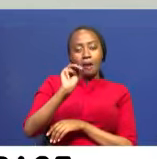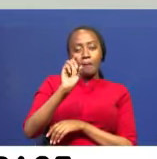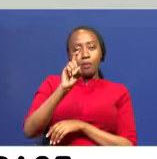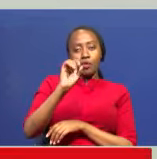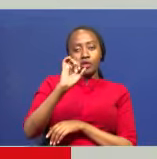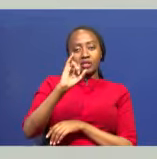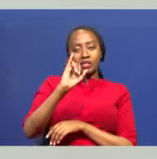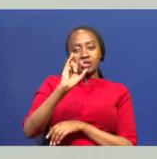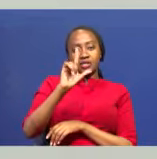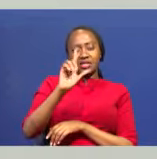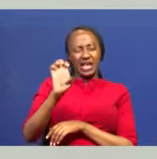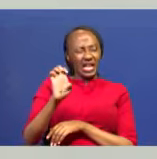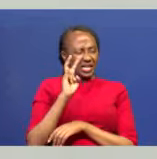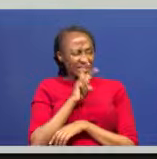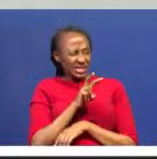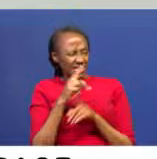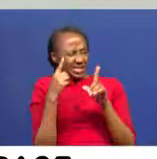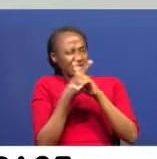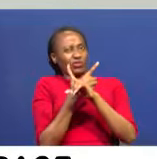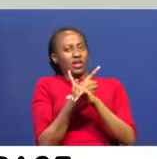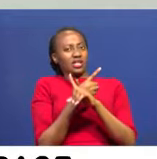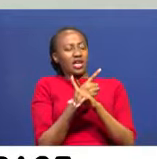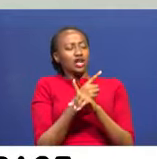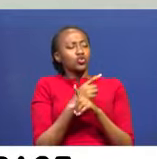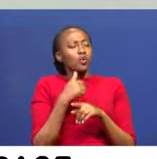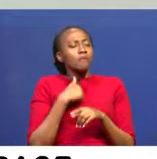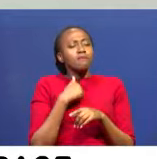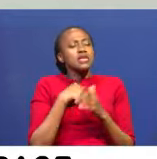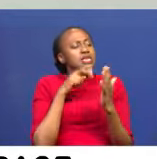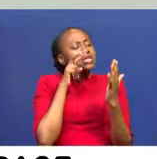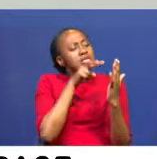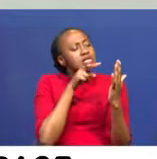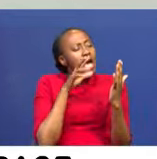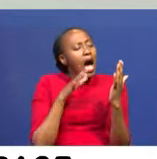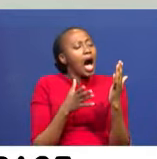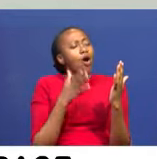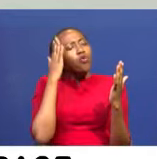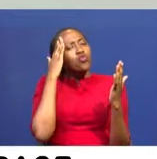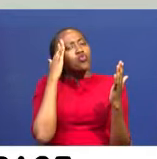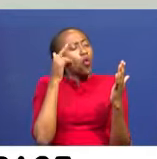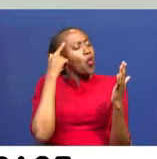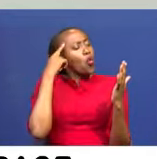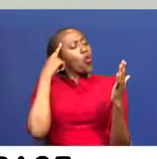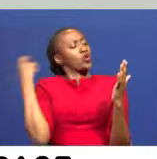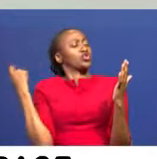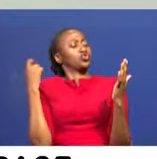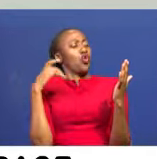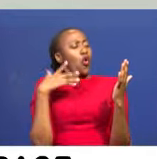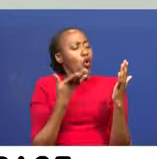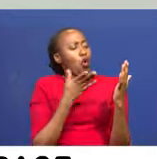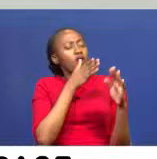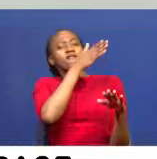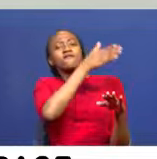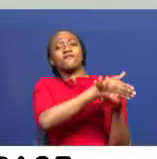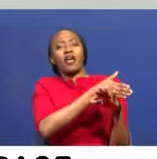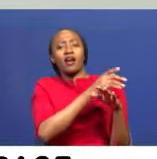then I notice something different. So what should be those signs we'll be looking out for in terms of the original one from the fake